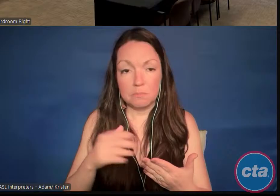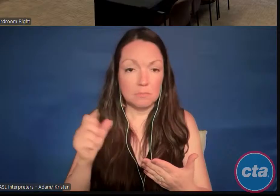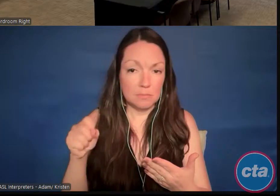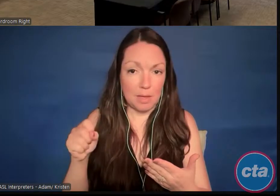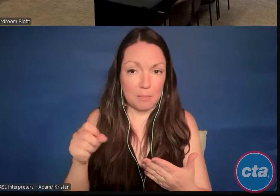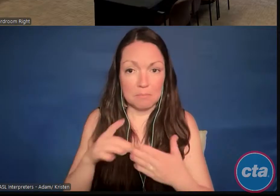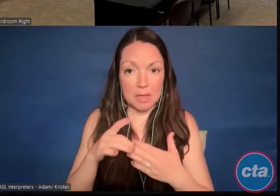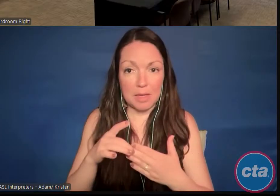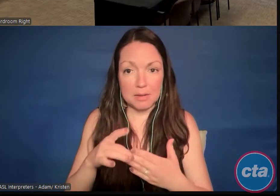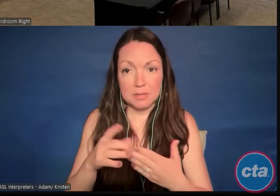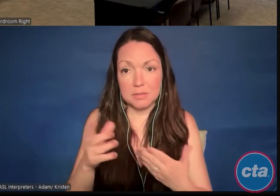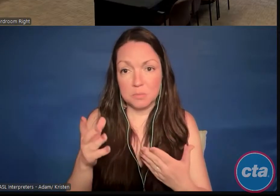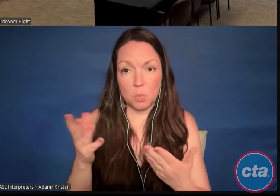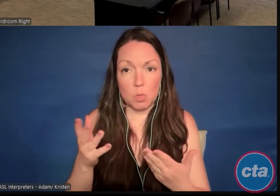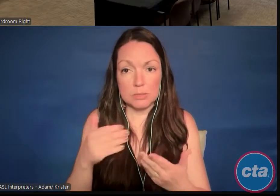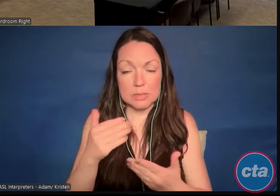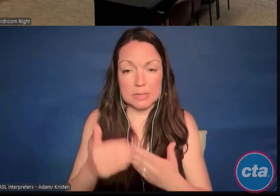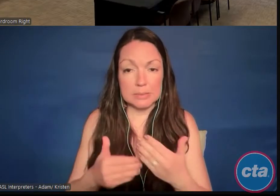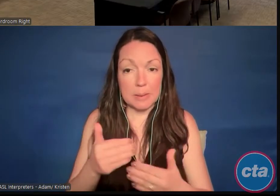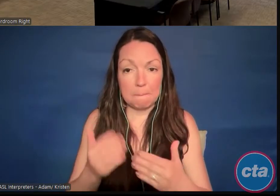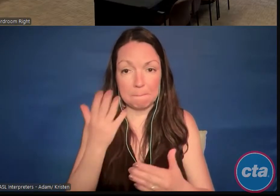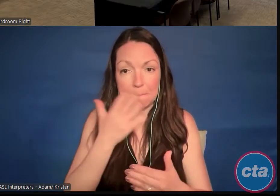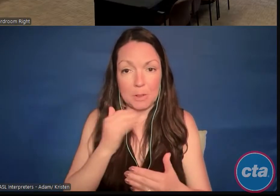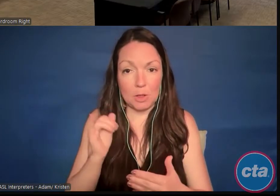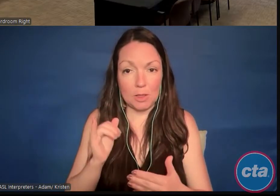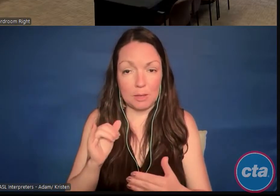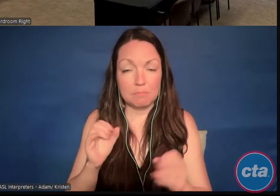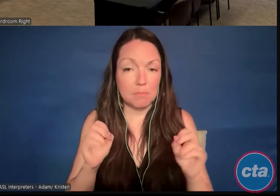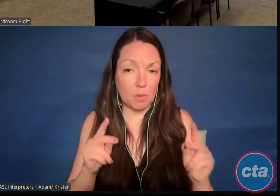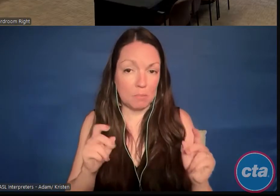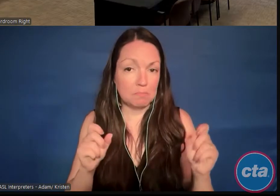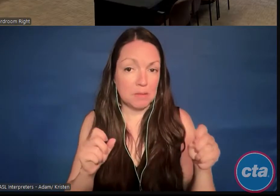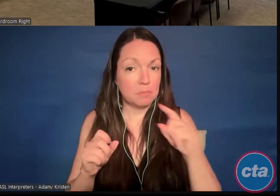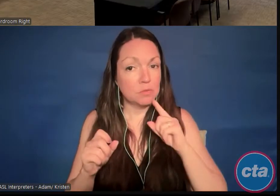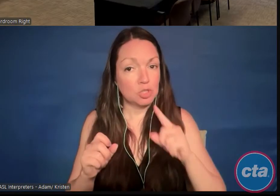some guidance on what next steps would be. Sure. Yeah.